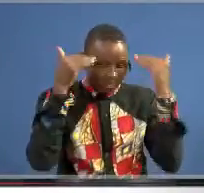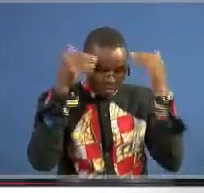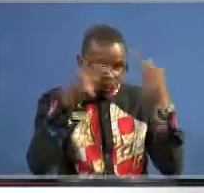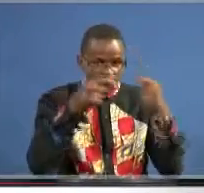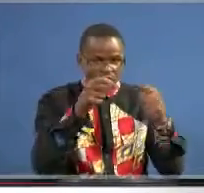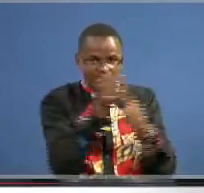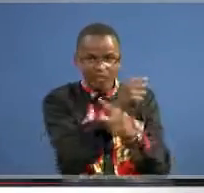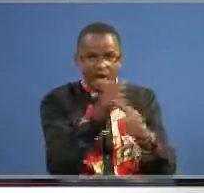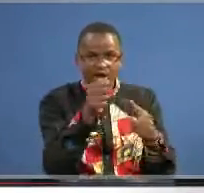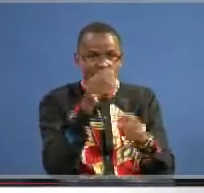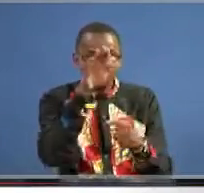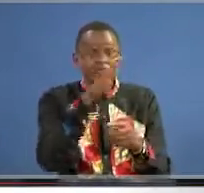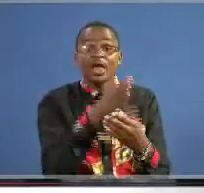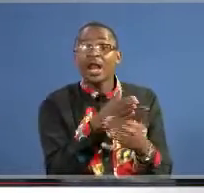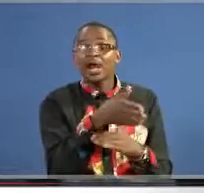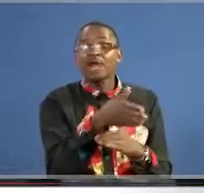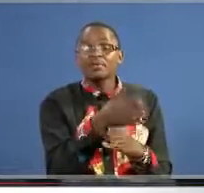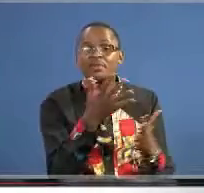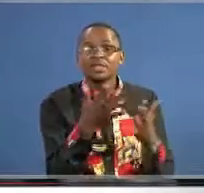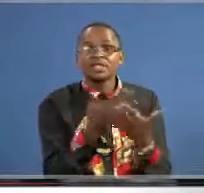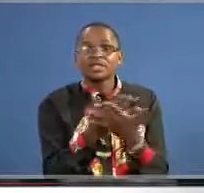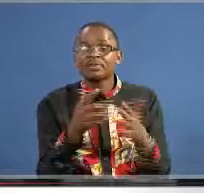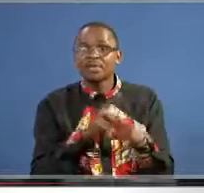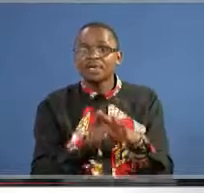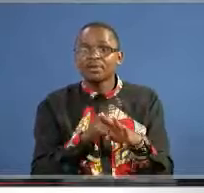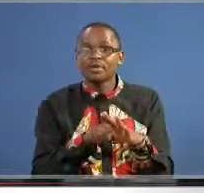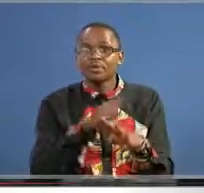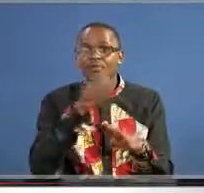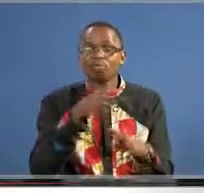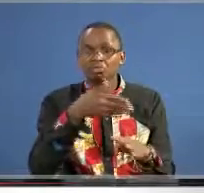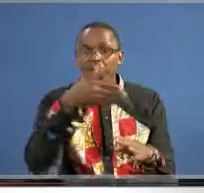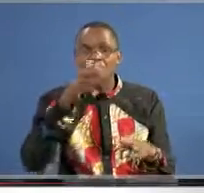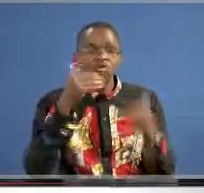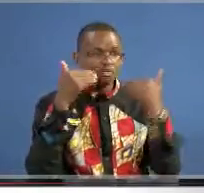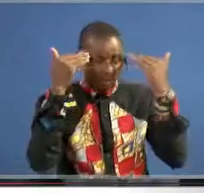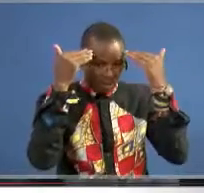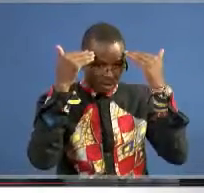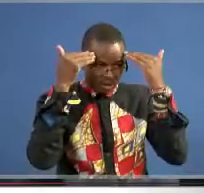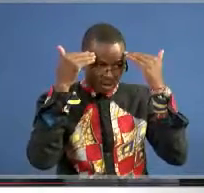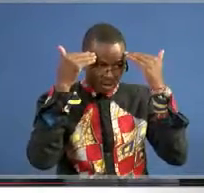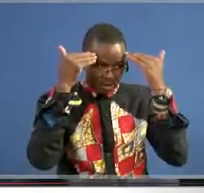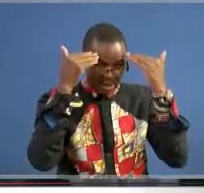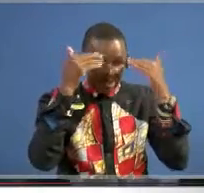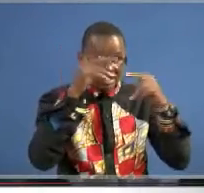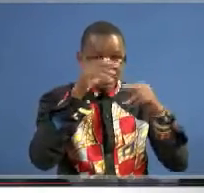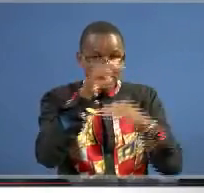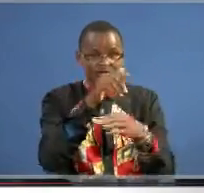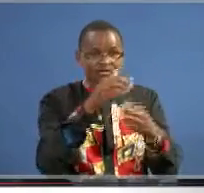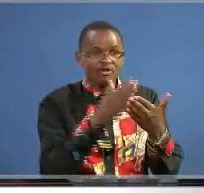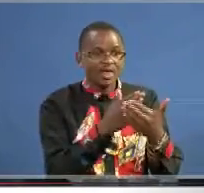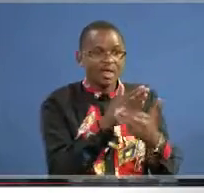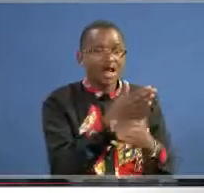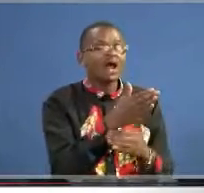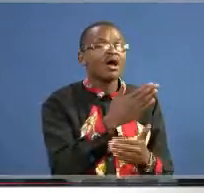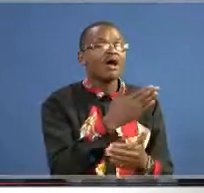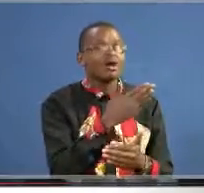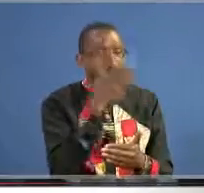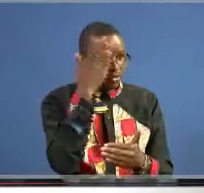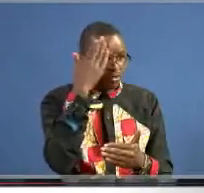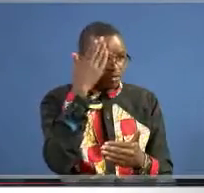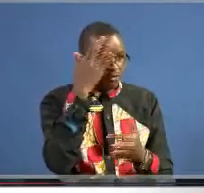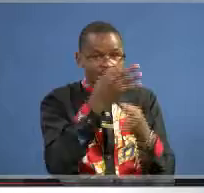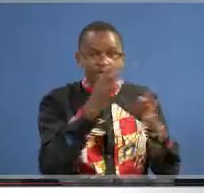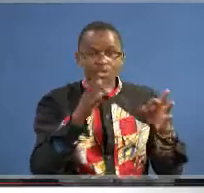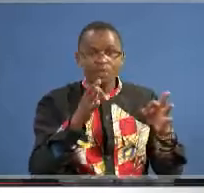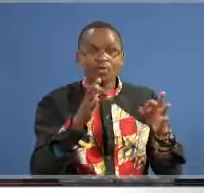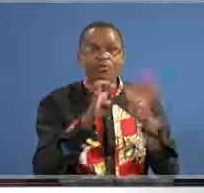fight for. Well, of course, also sometimes most of them can even go to court and go and assert their right of freedom of expression